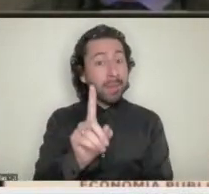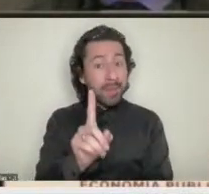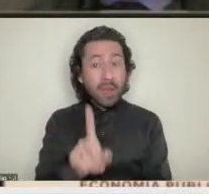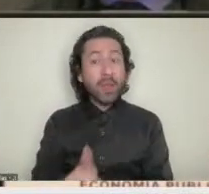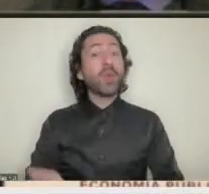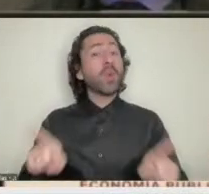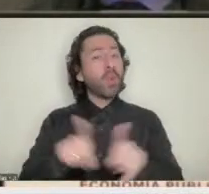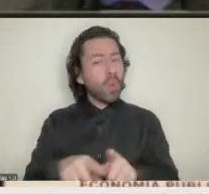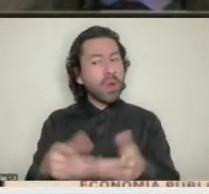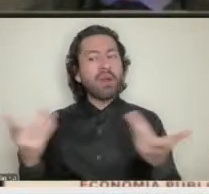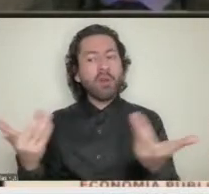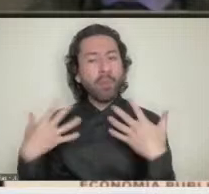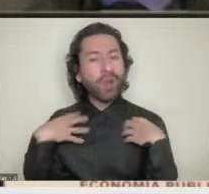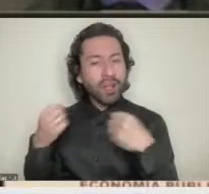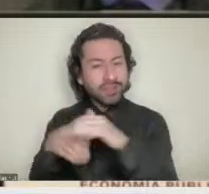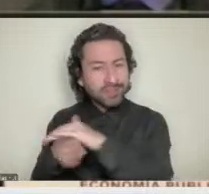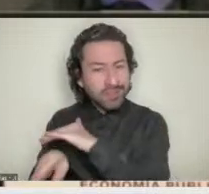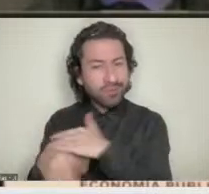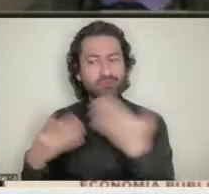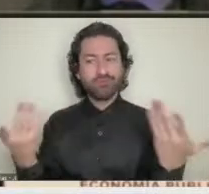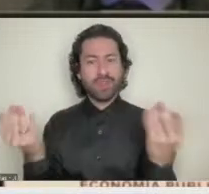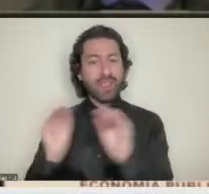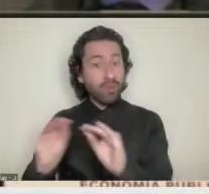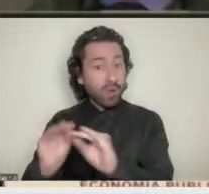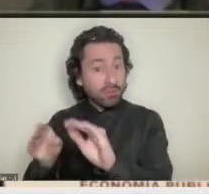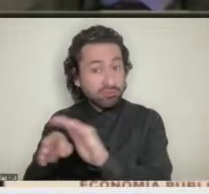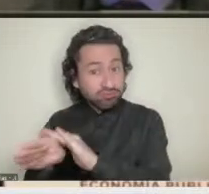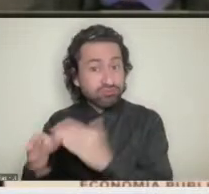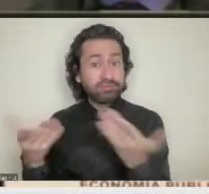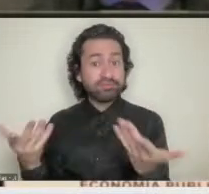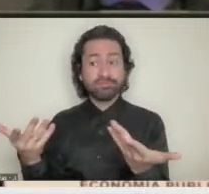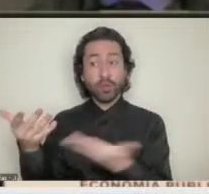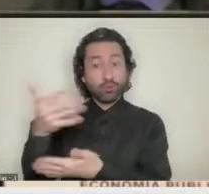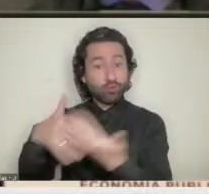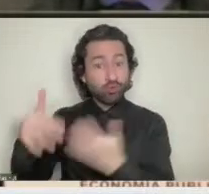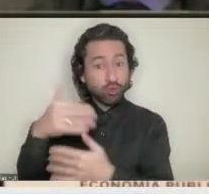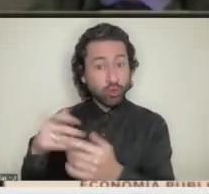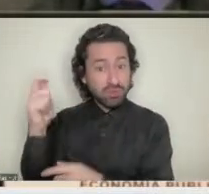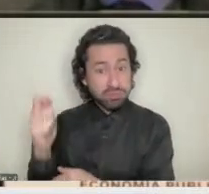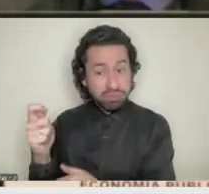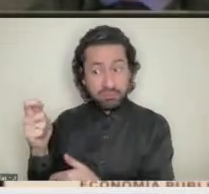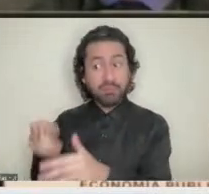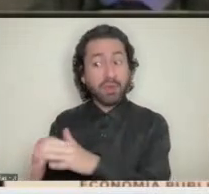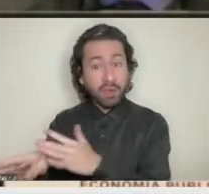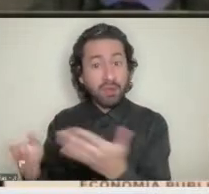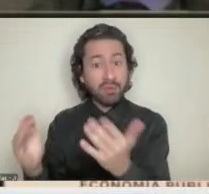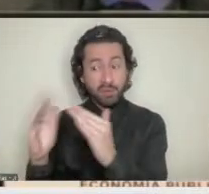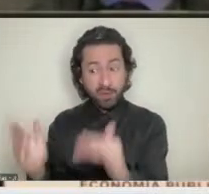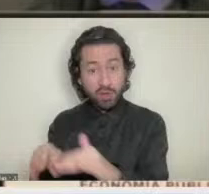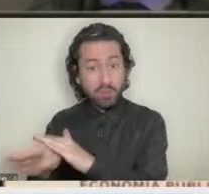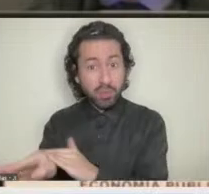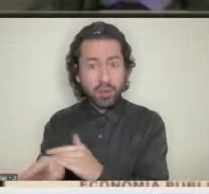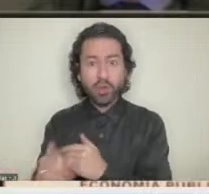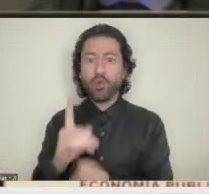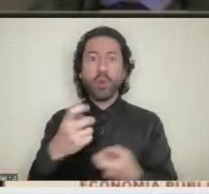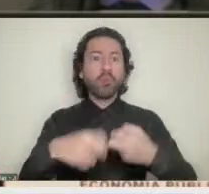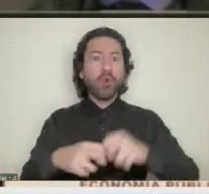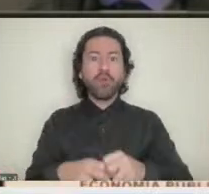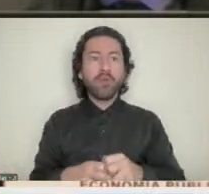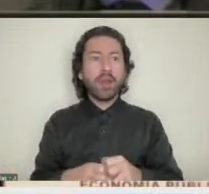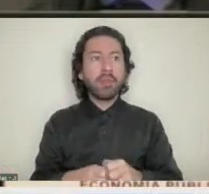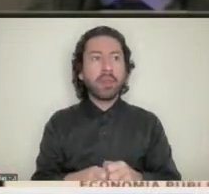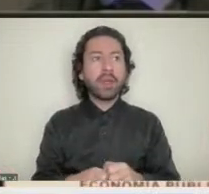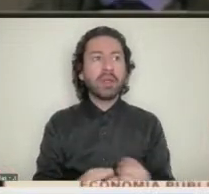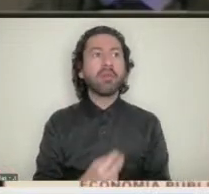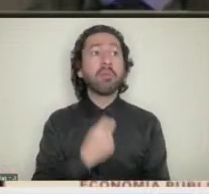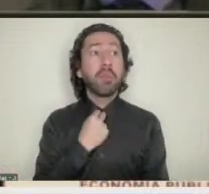also with regard to their well-being in terms of health, access to education, access to housing, pension. It's